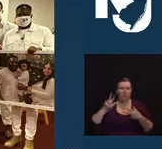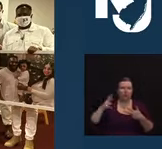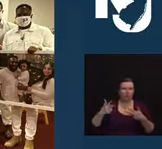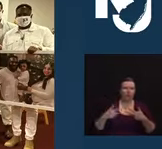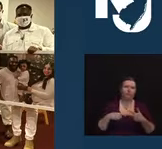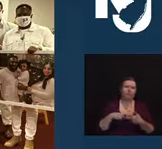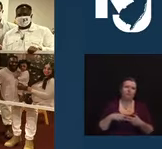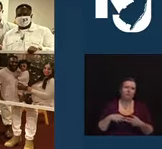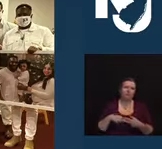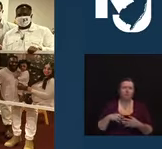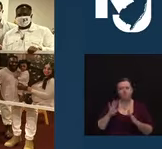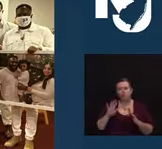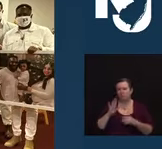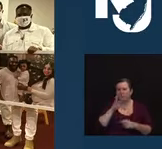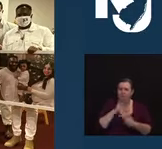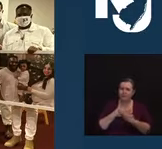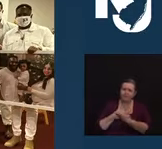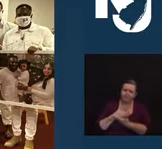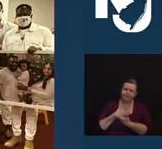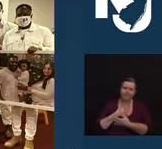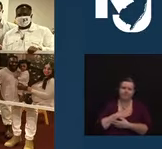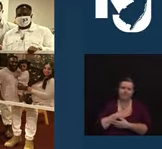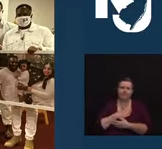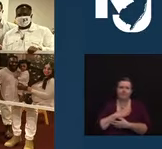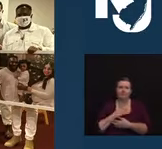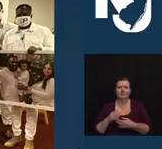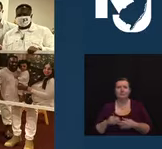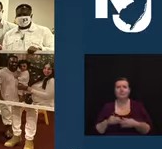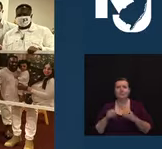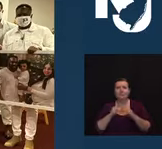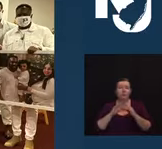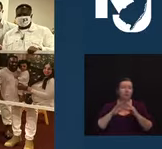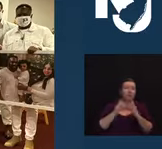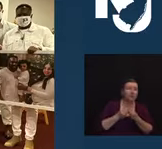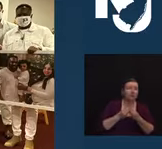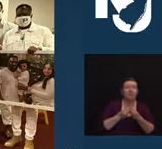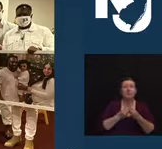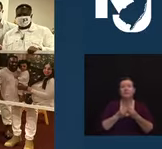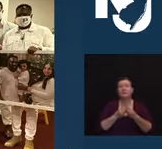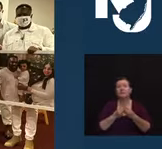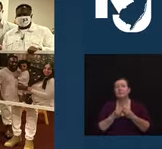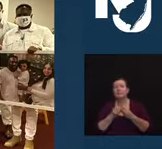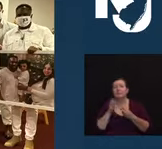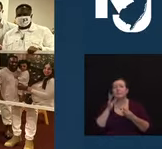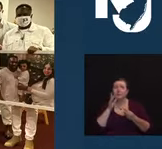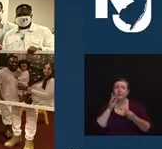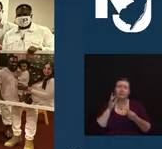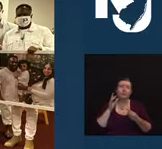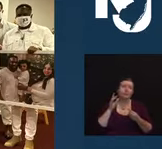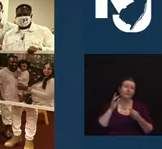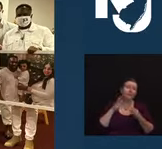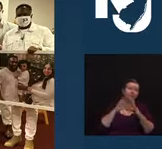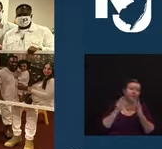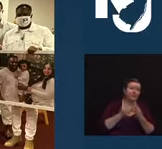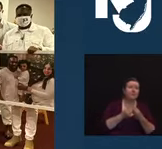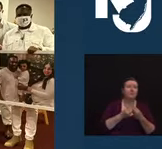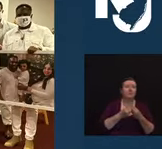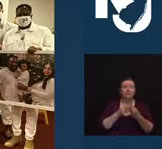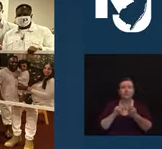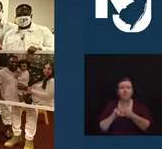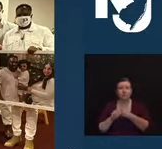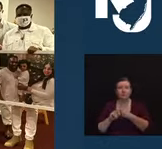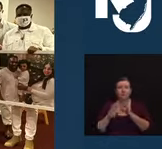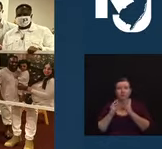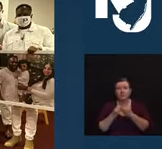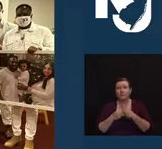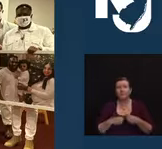2 sisters, Jacqueline and Janiseth, her brother John, and numerous other family and friends. Joanna's best friend,